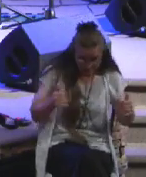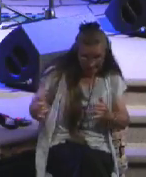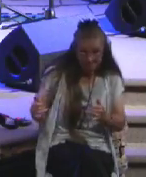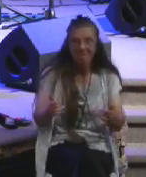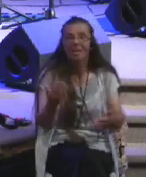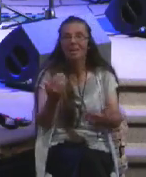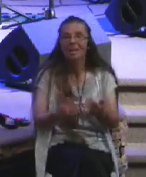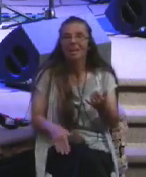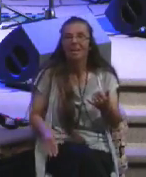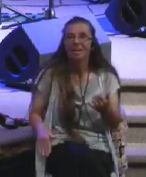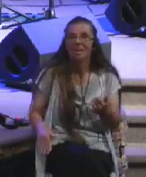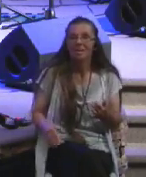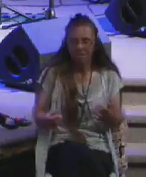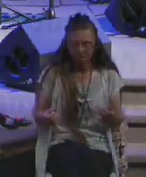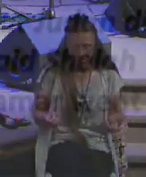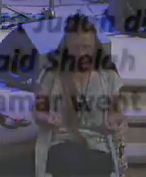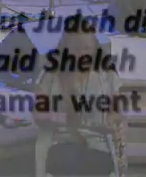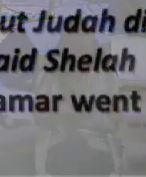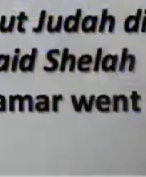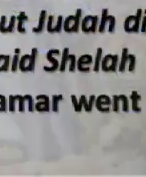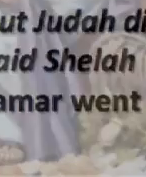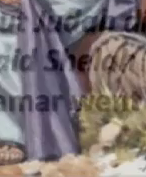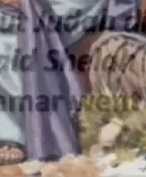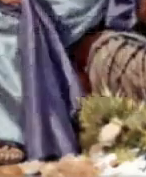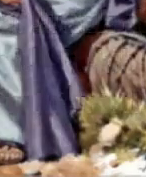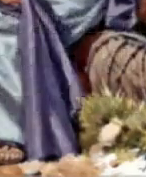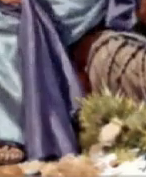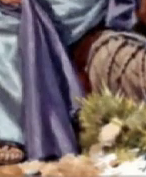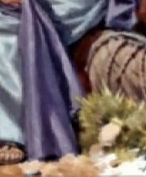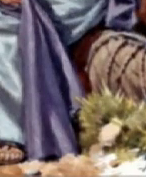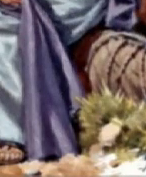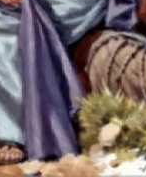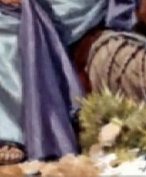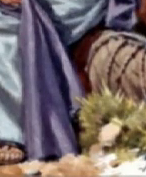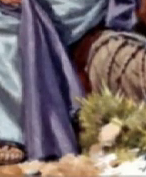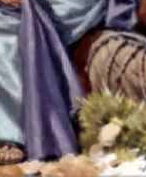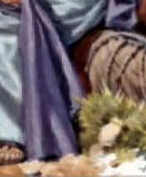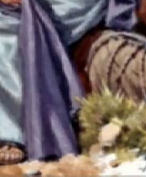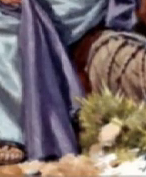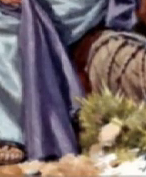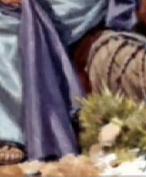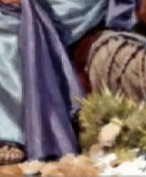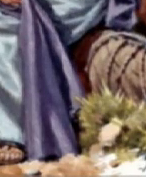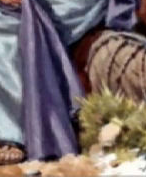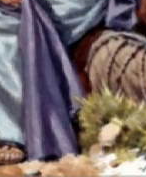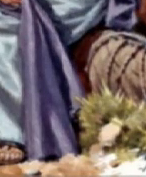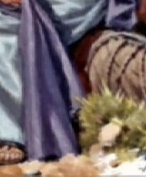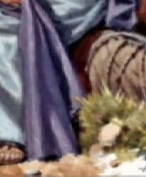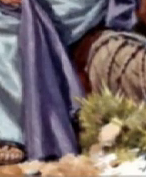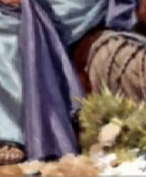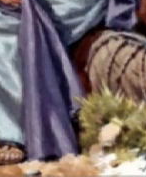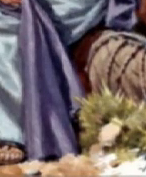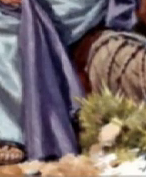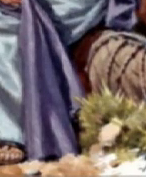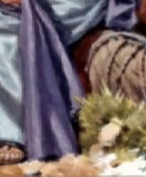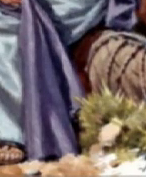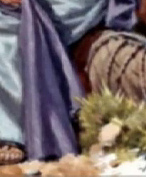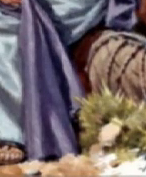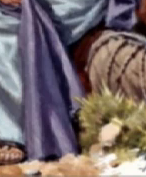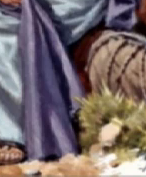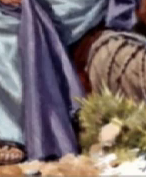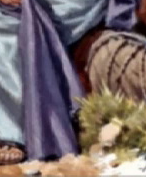celebrate because God's provided. Well, Tamar has an agenda. She hears that her father-in-law is going down there. And so it says that she